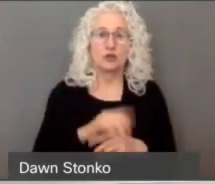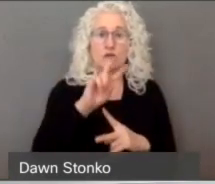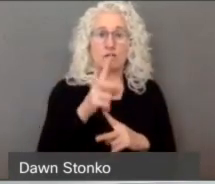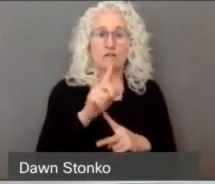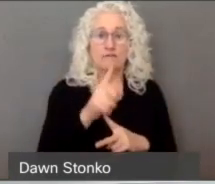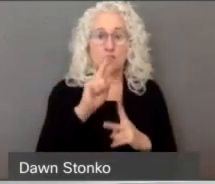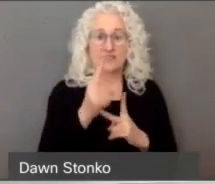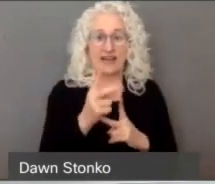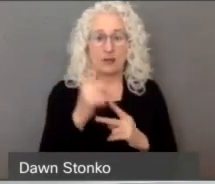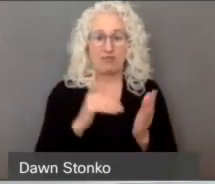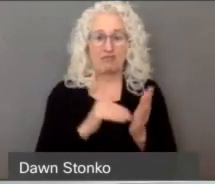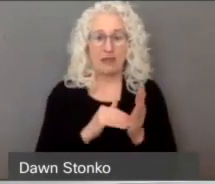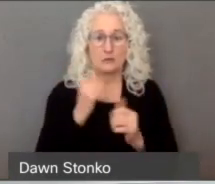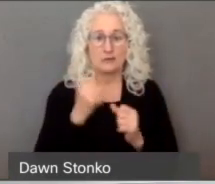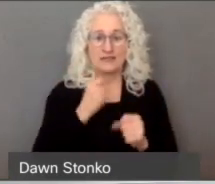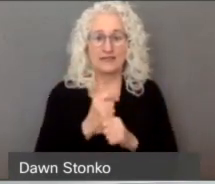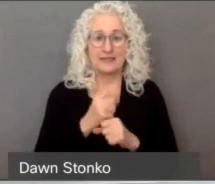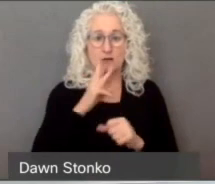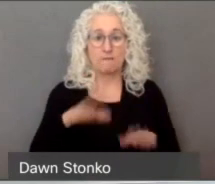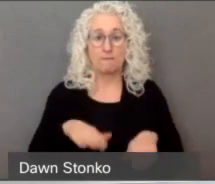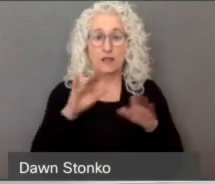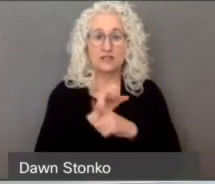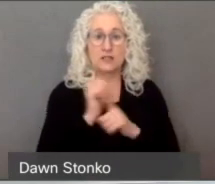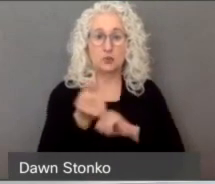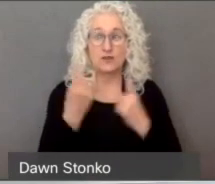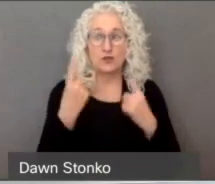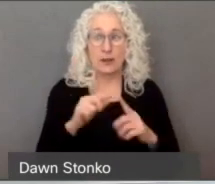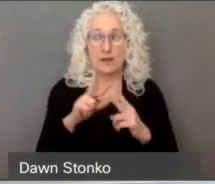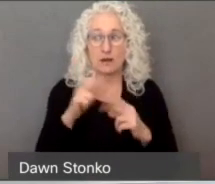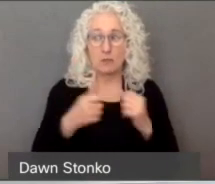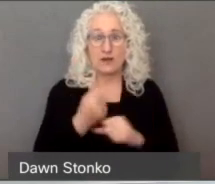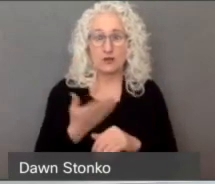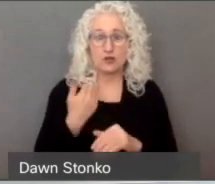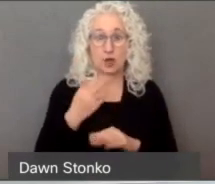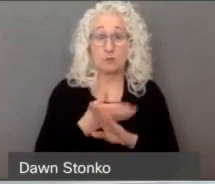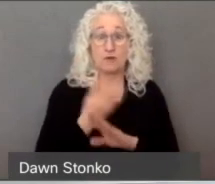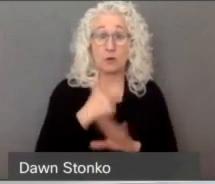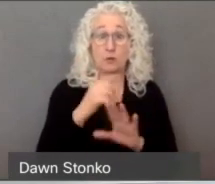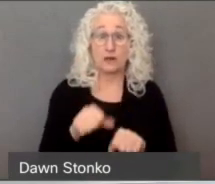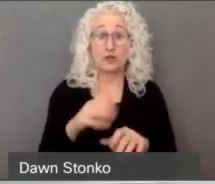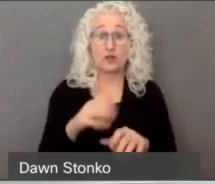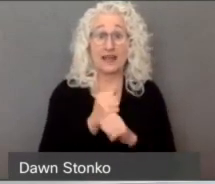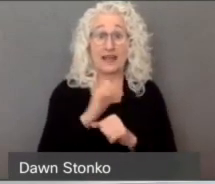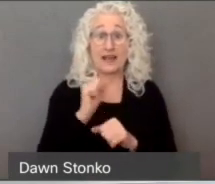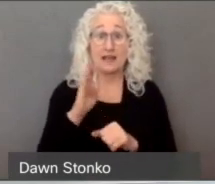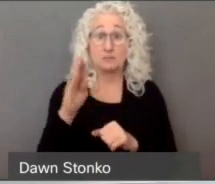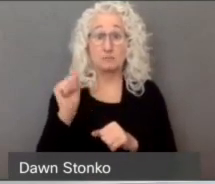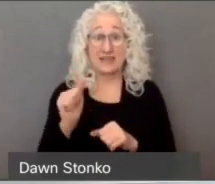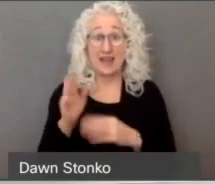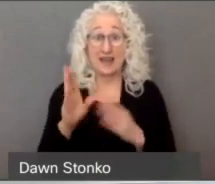flood situation we had a couple years ago, before we could get our SBA office stood up,